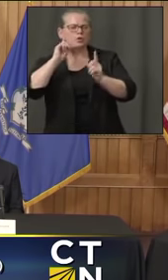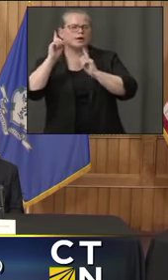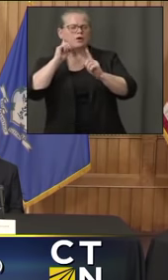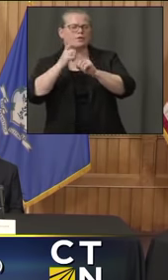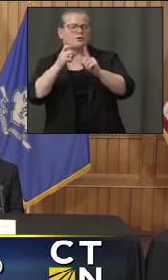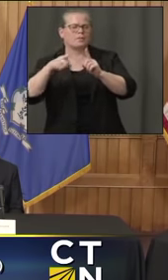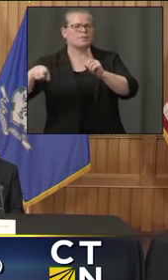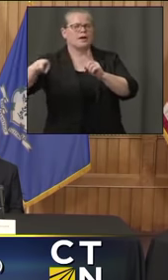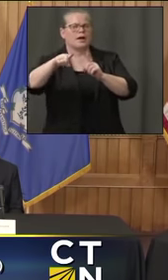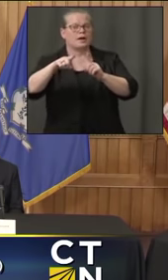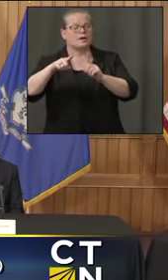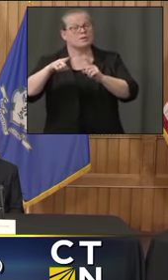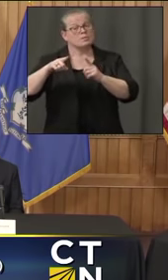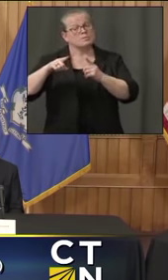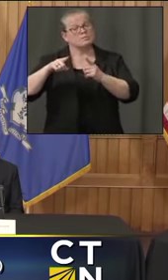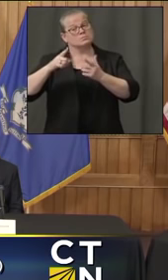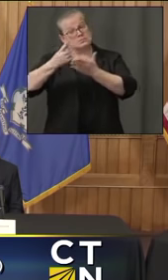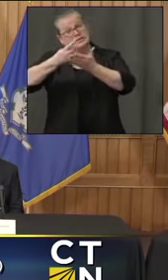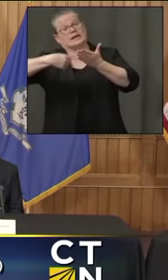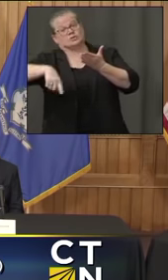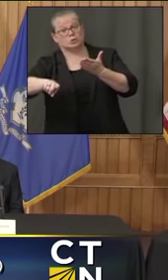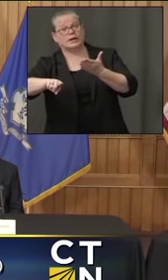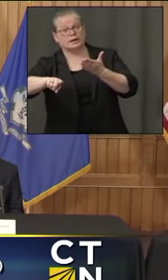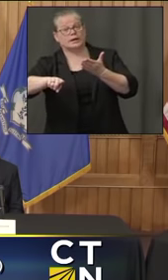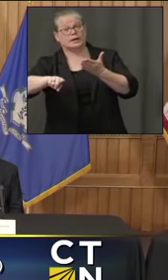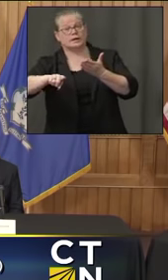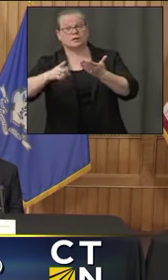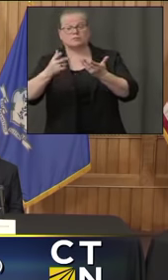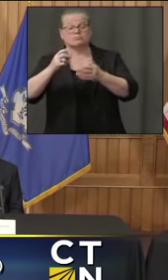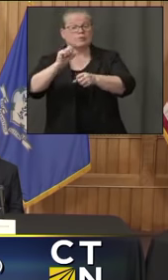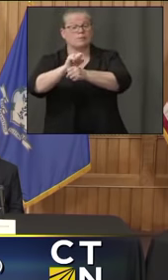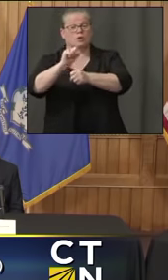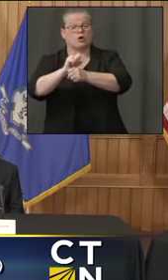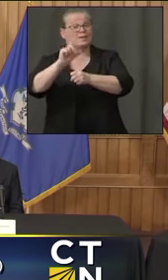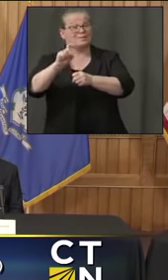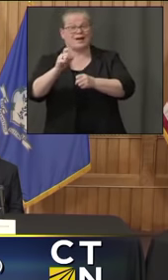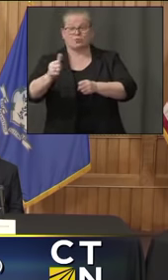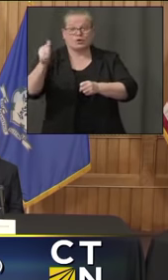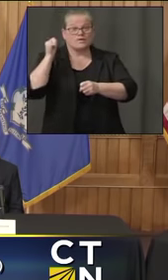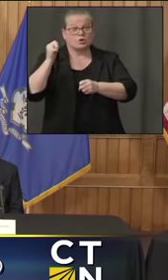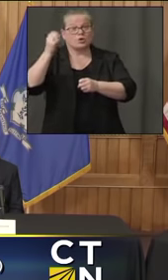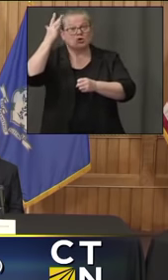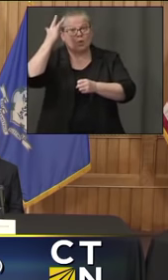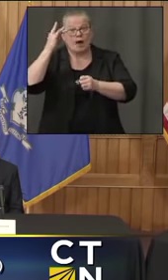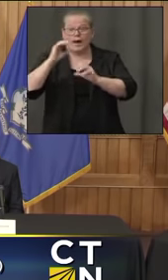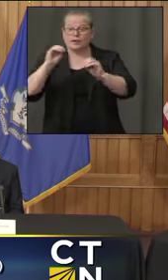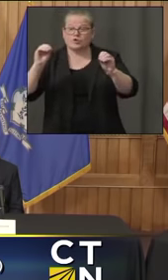refuse employment next week because of childcare, schooling, safety issues.